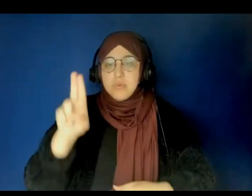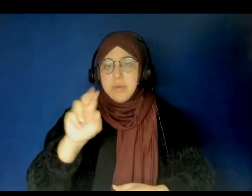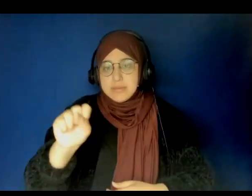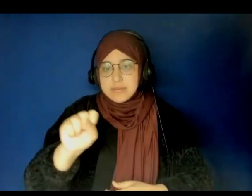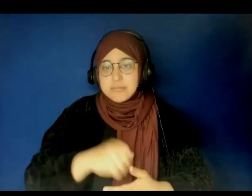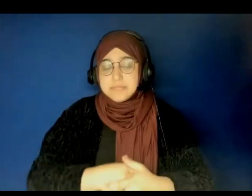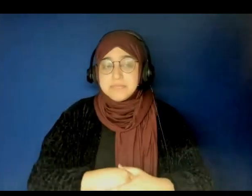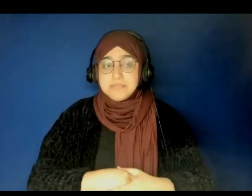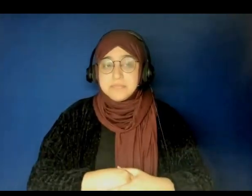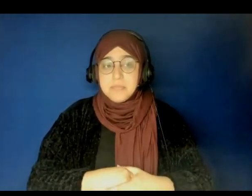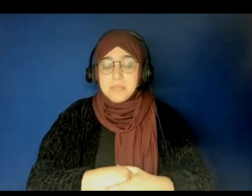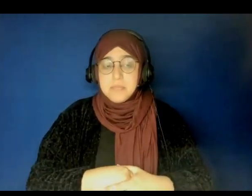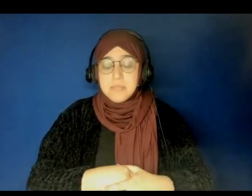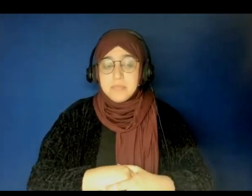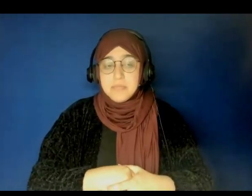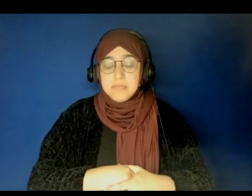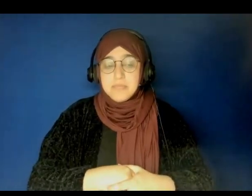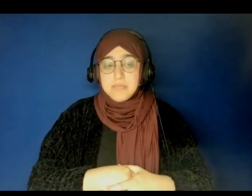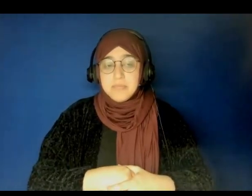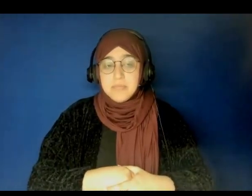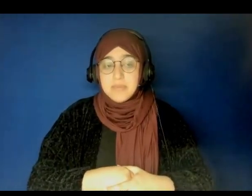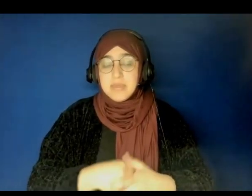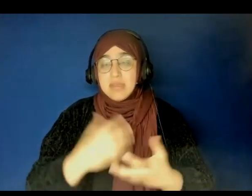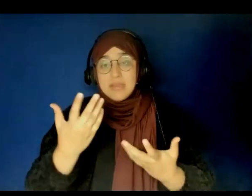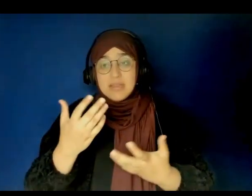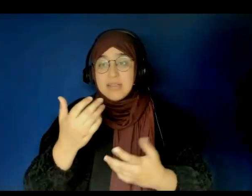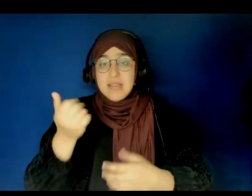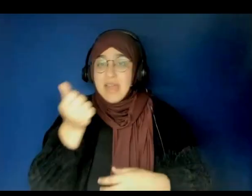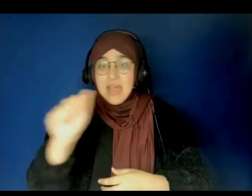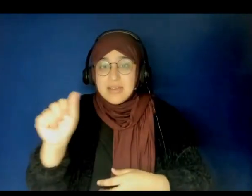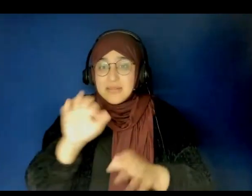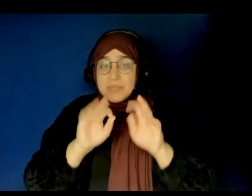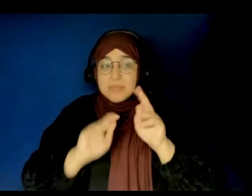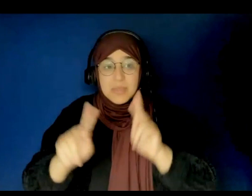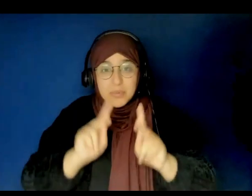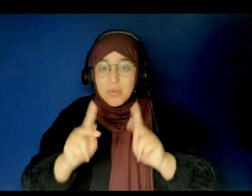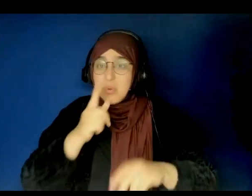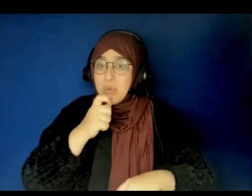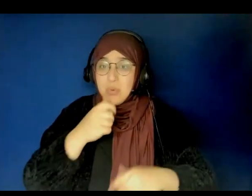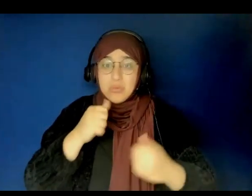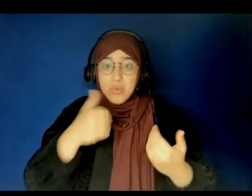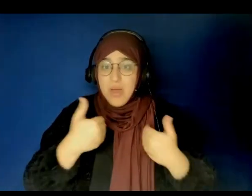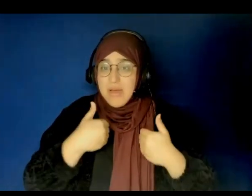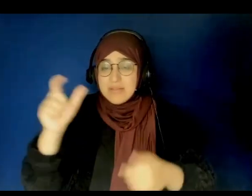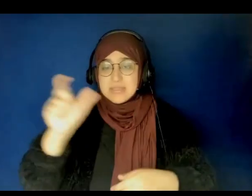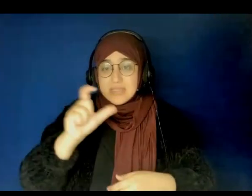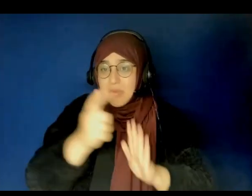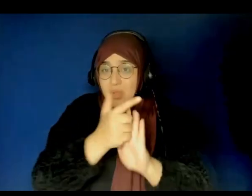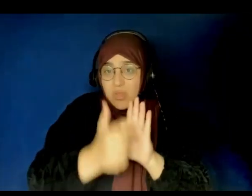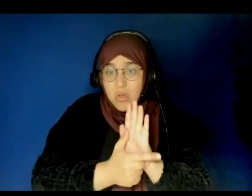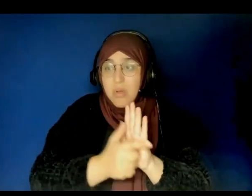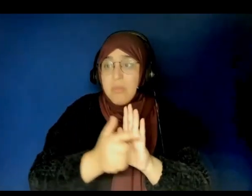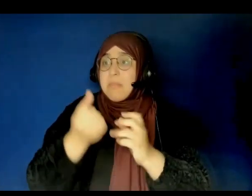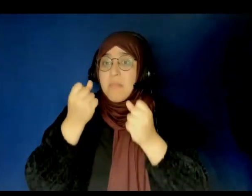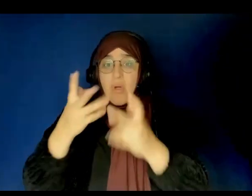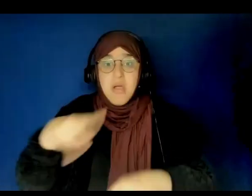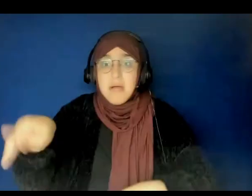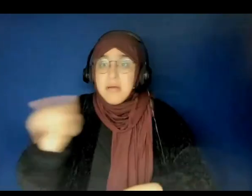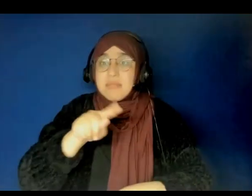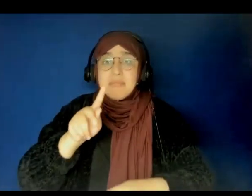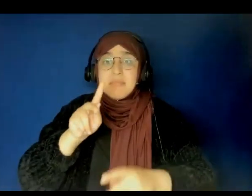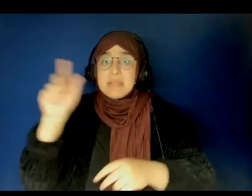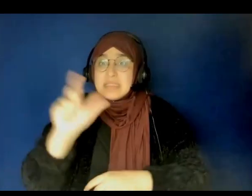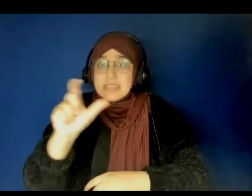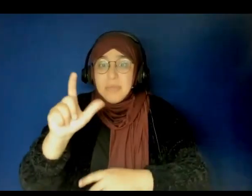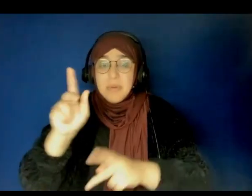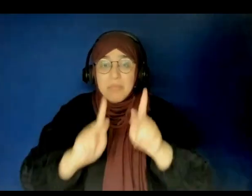have Islamic family law or Islamic governments or majority Islamic populations is the idea